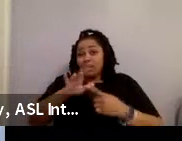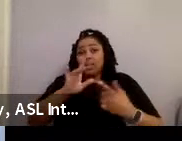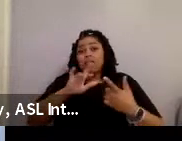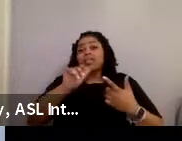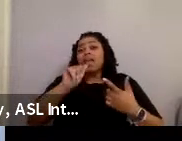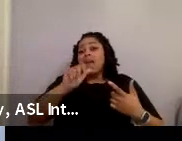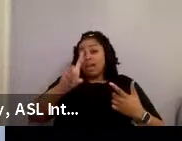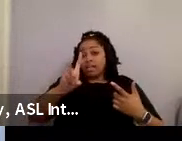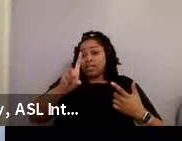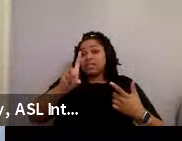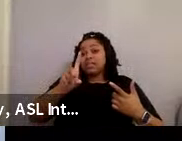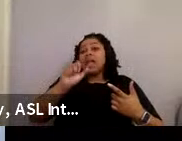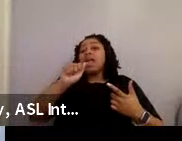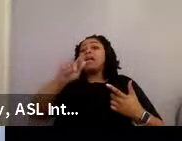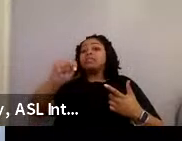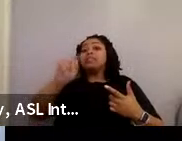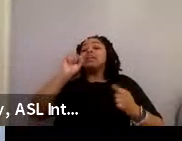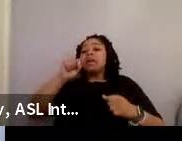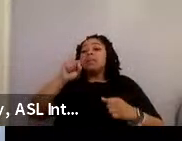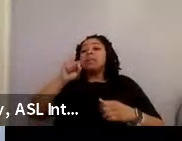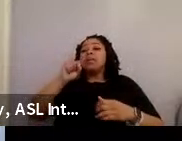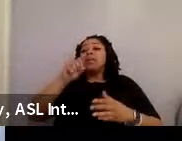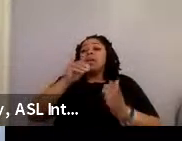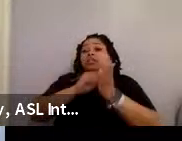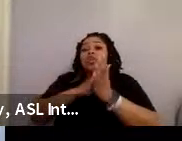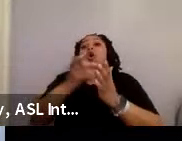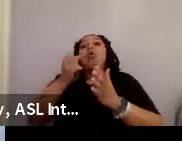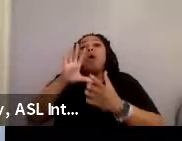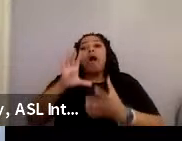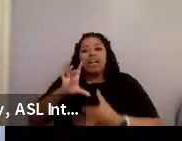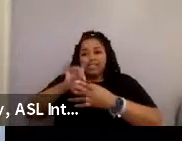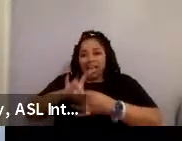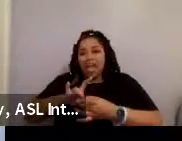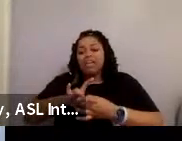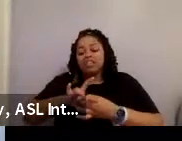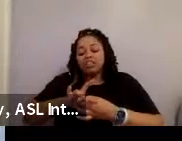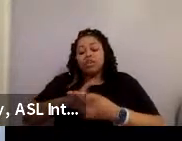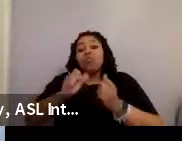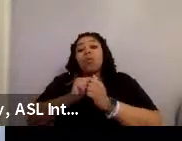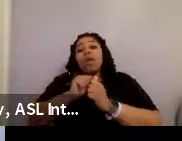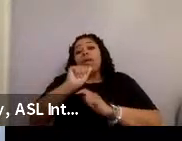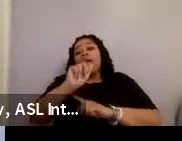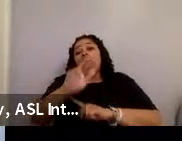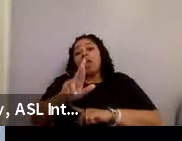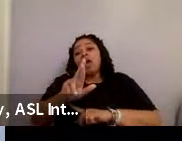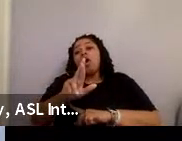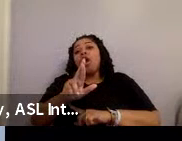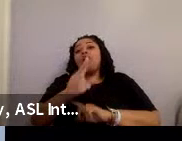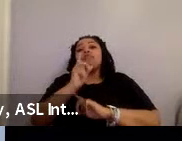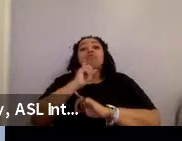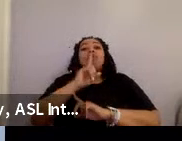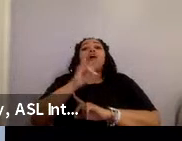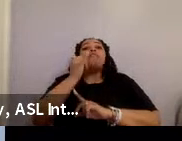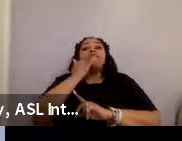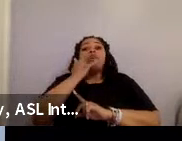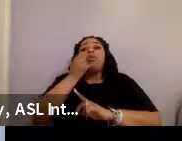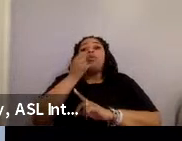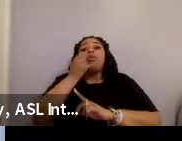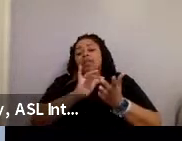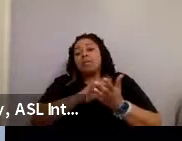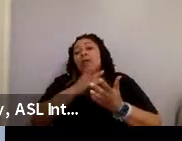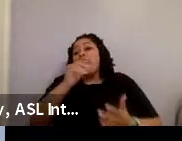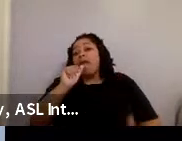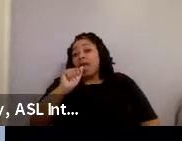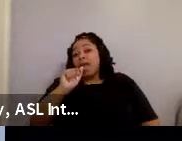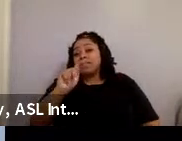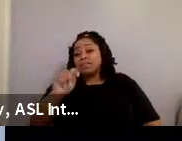AT can be installed or attached. With AR for a tablet or a phone, then the AT can